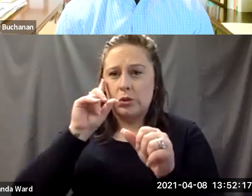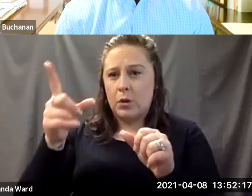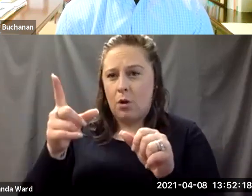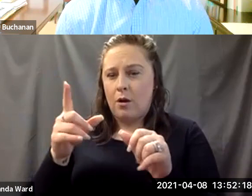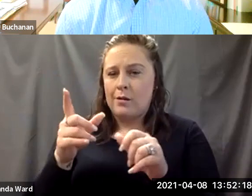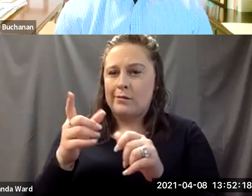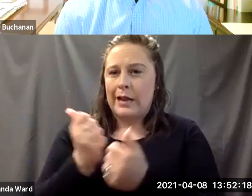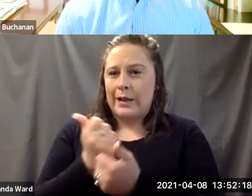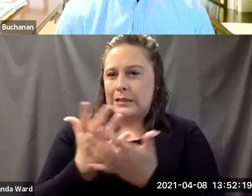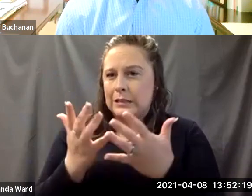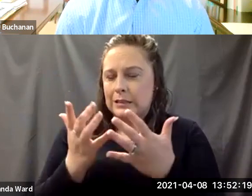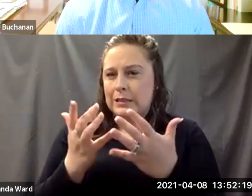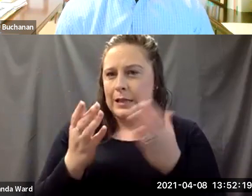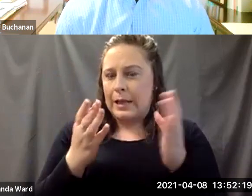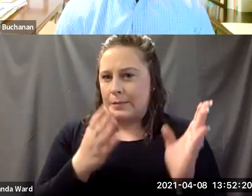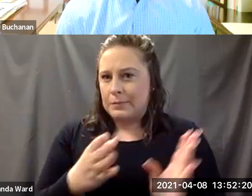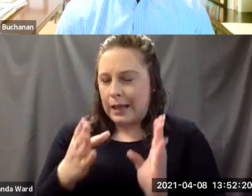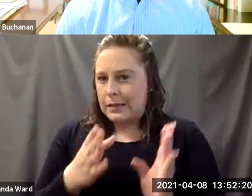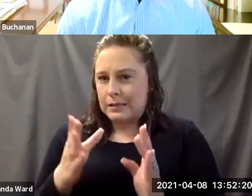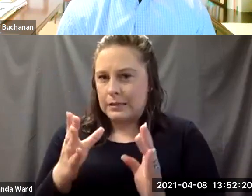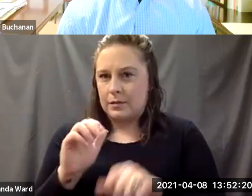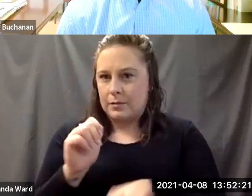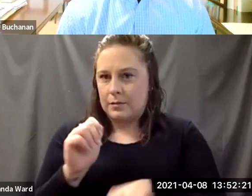in place. But yes, it's